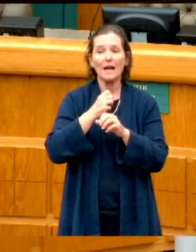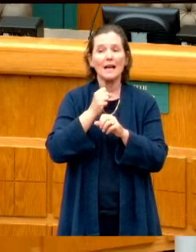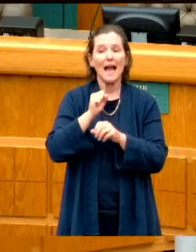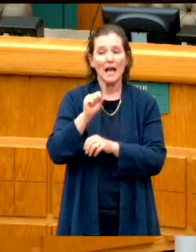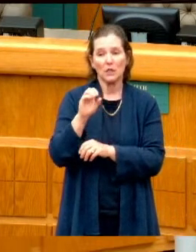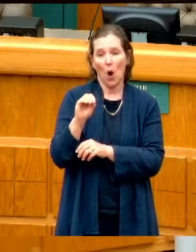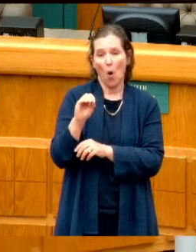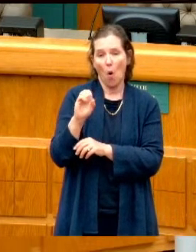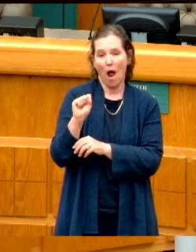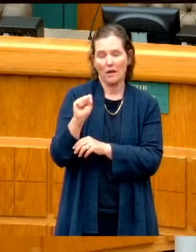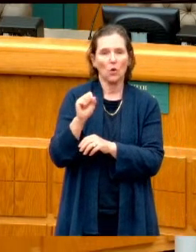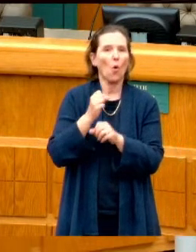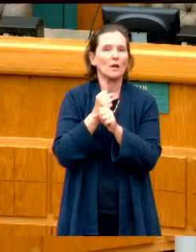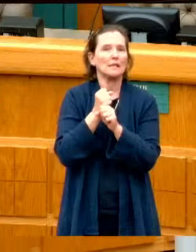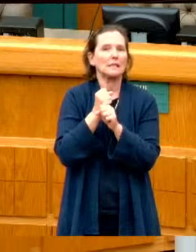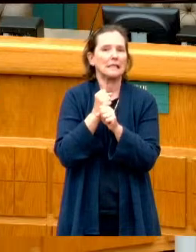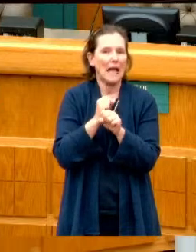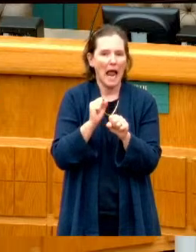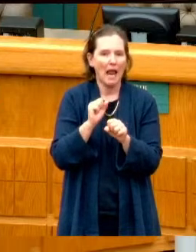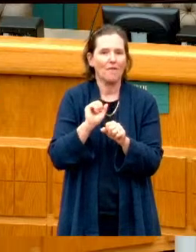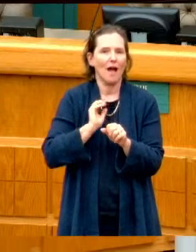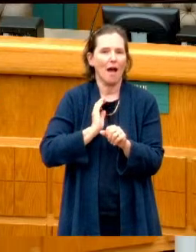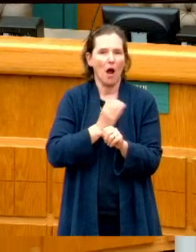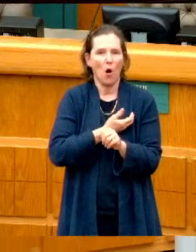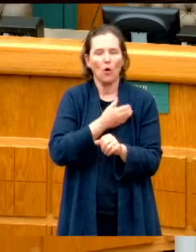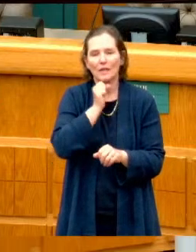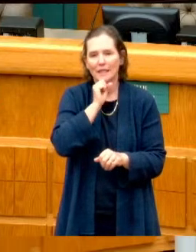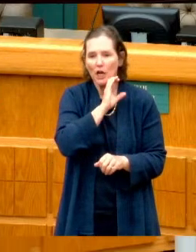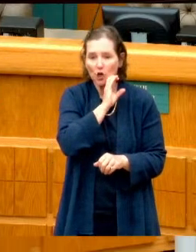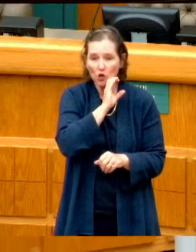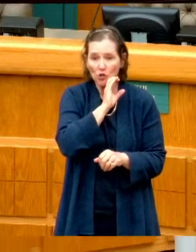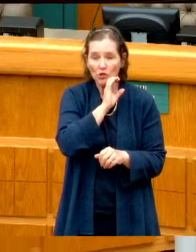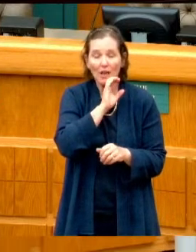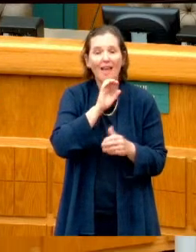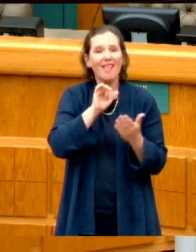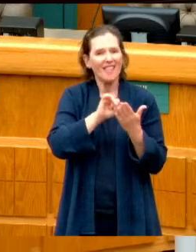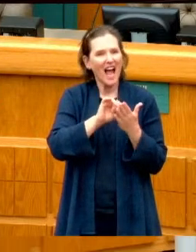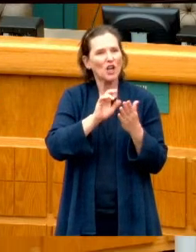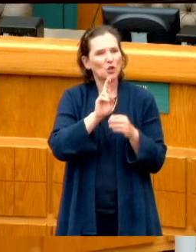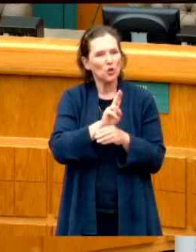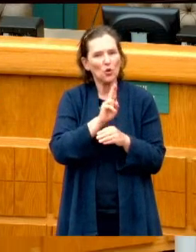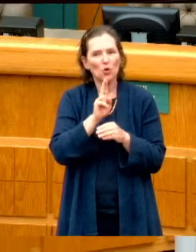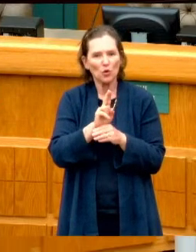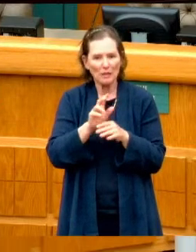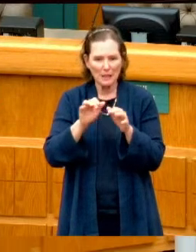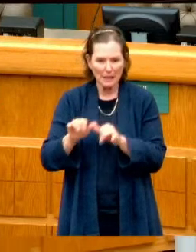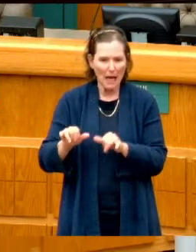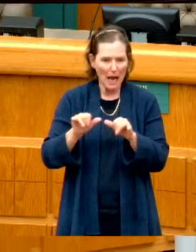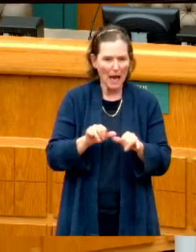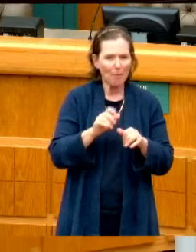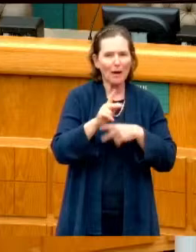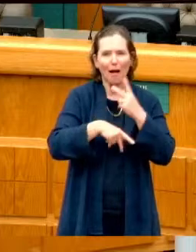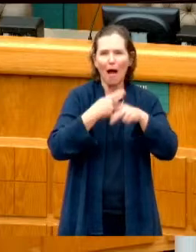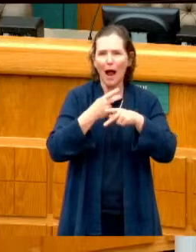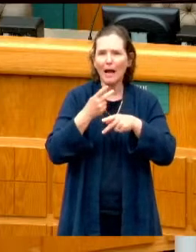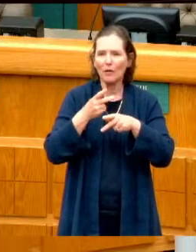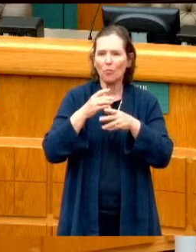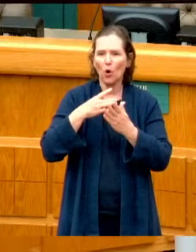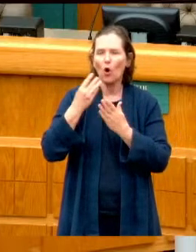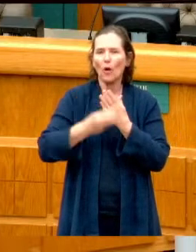being used across the state, or continues to be used across the state in 90 counties. While